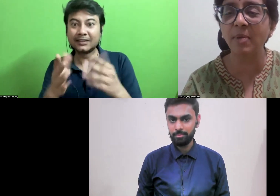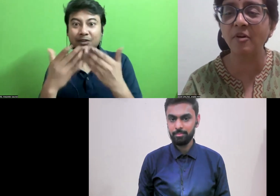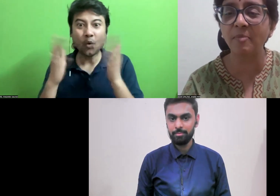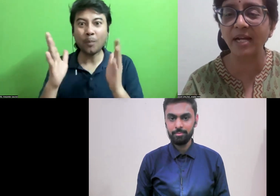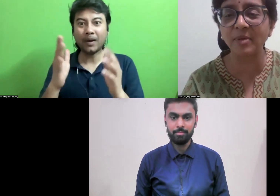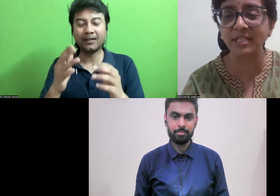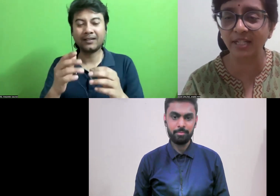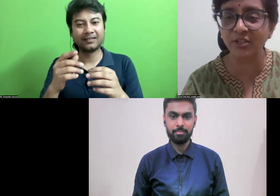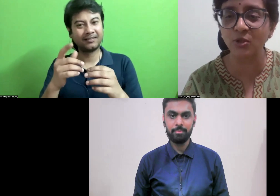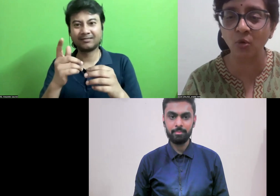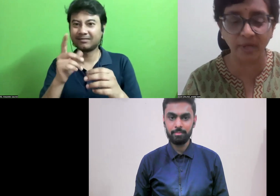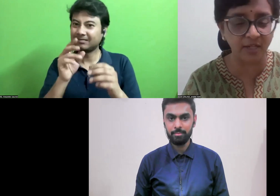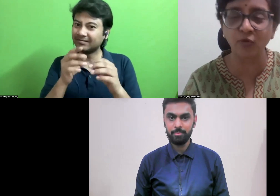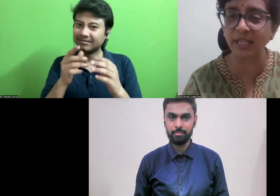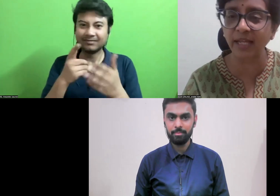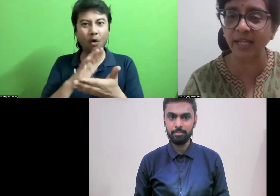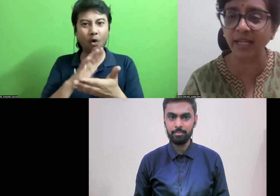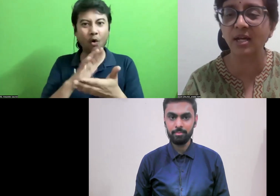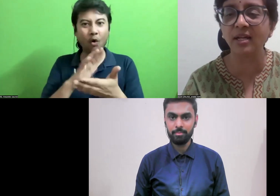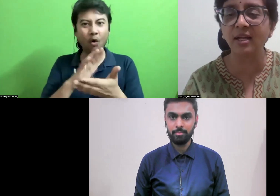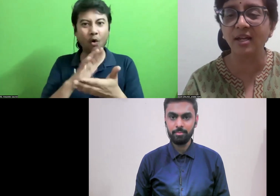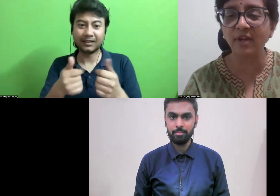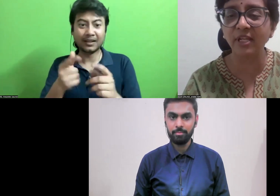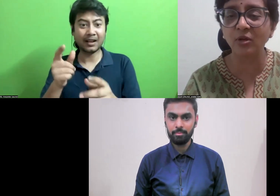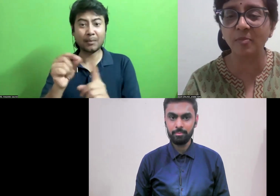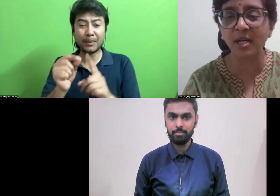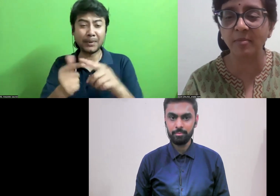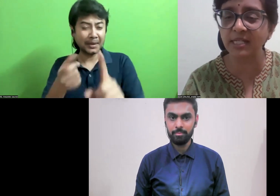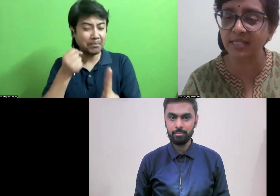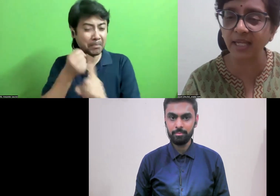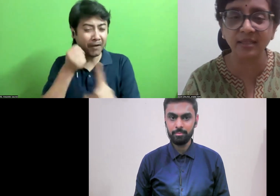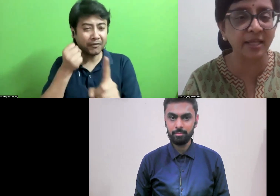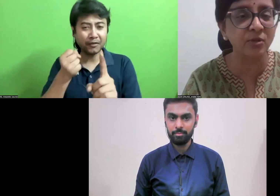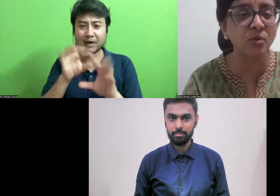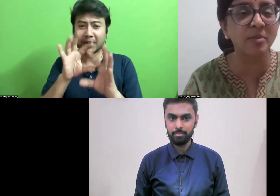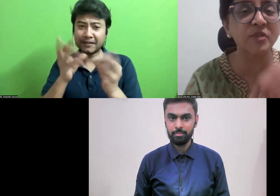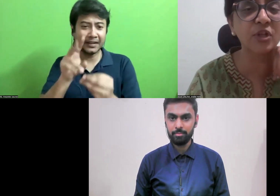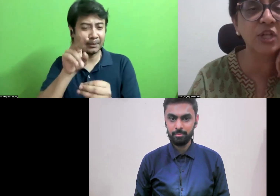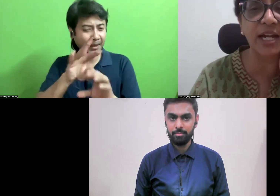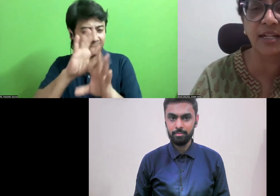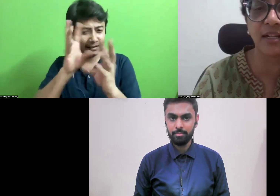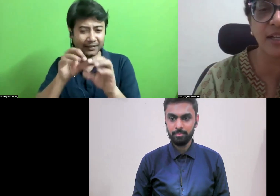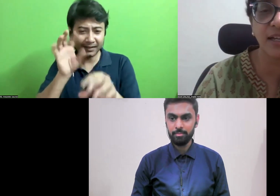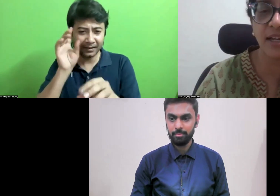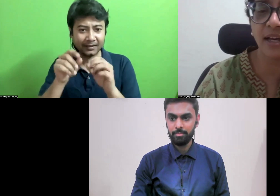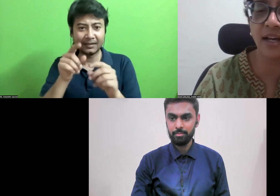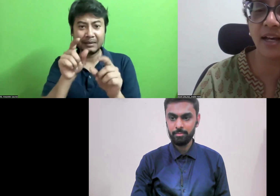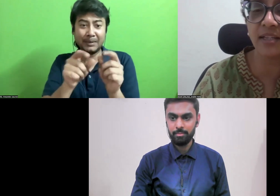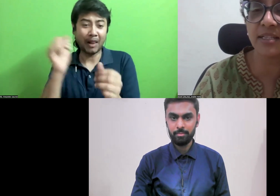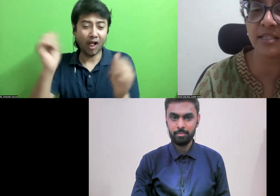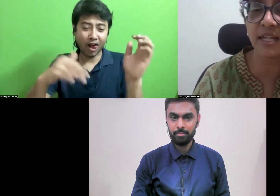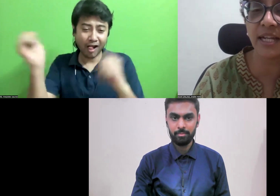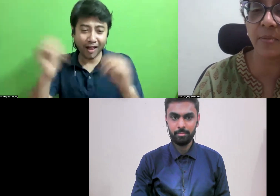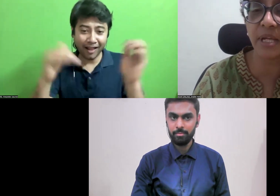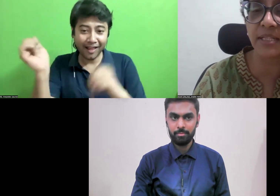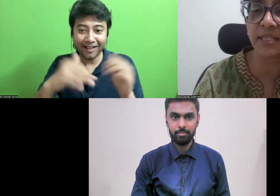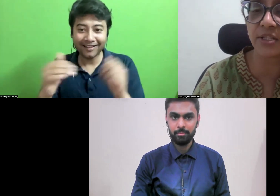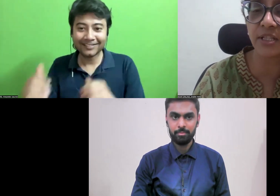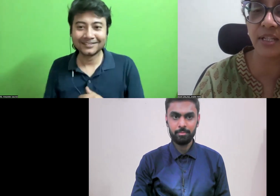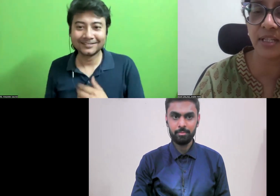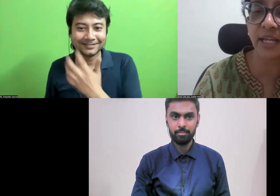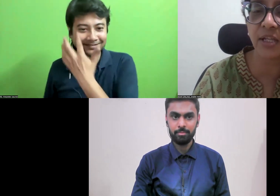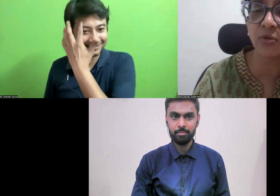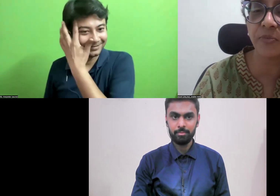forward. Power pack presentation, so meaningful. Thank you, Sudha. Very good. Pranamya is saying. Thank you so much for your chat. This is really an